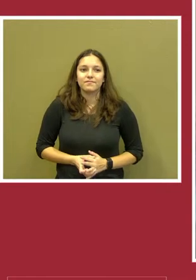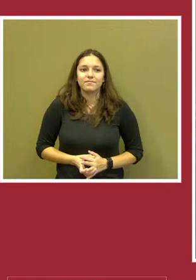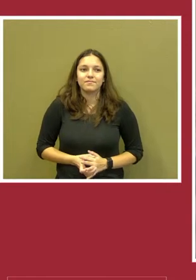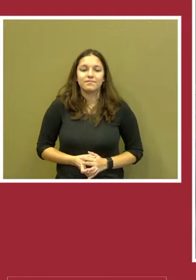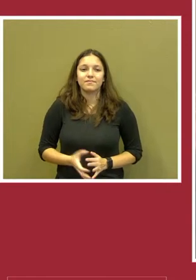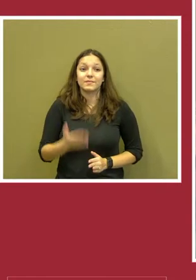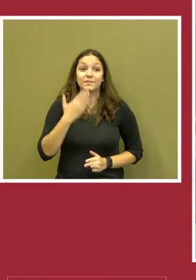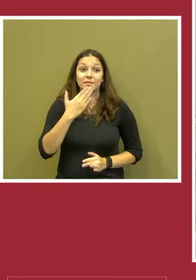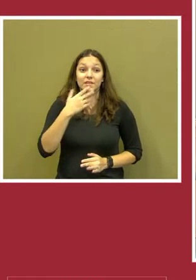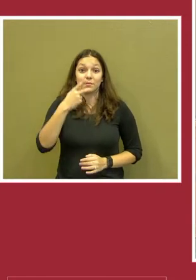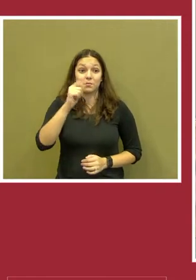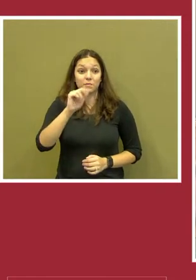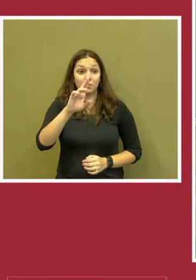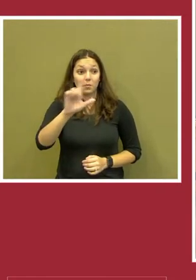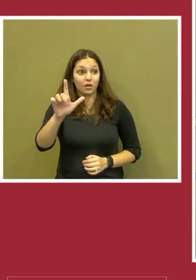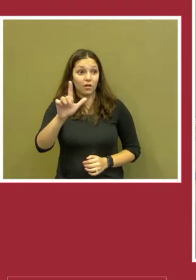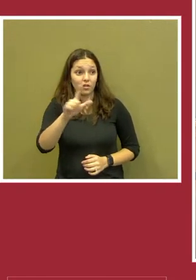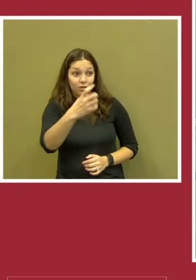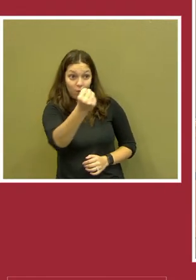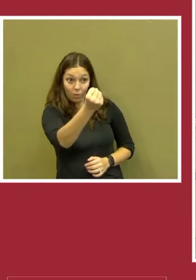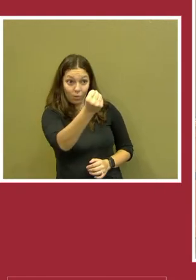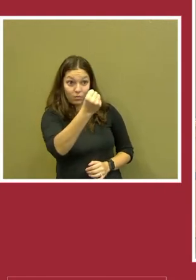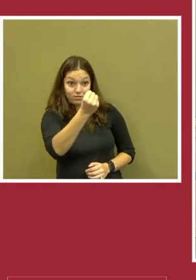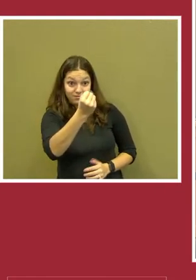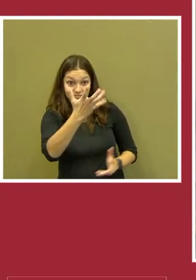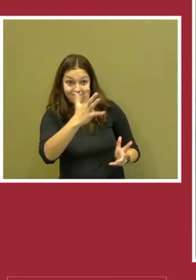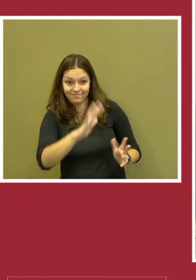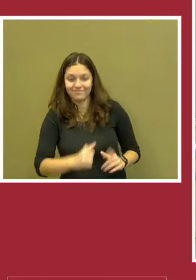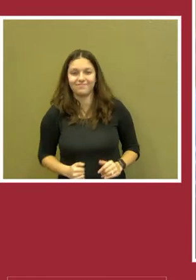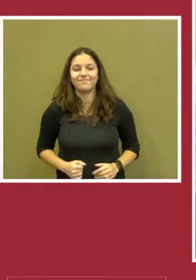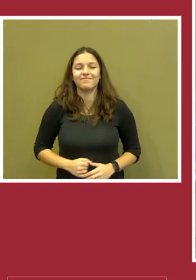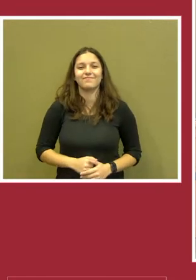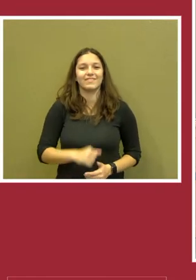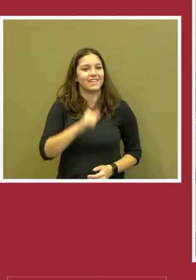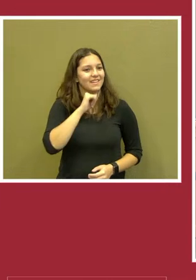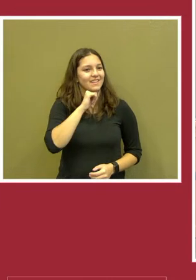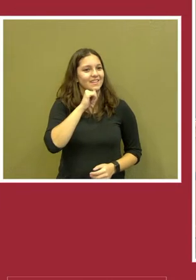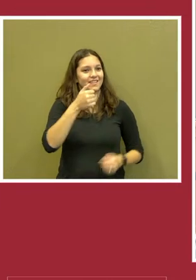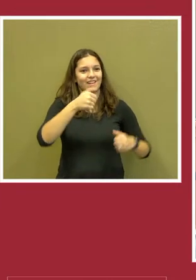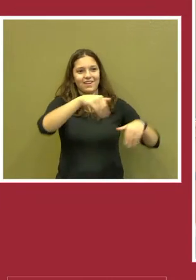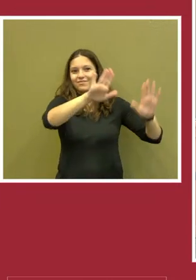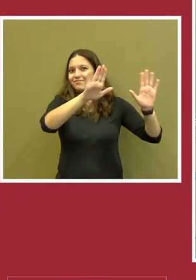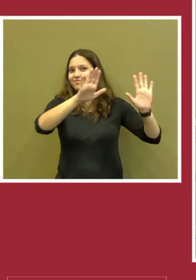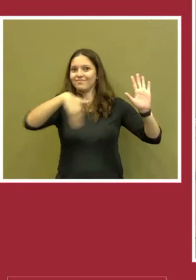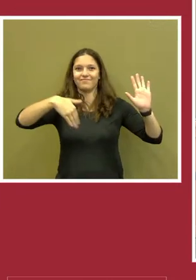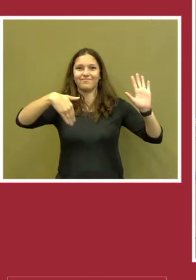Thank you, Paul. Paul, hold on. you're not off the hook yet.